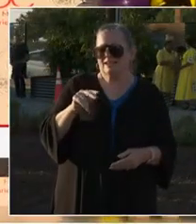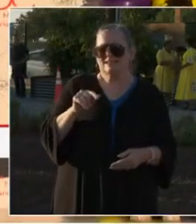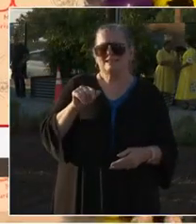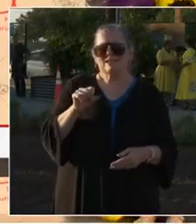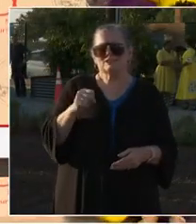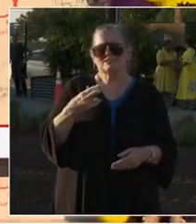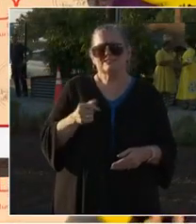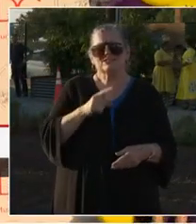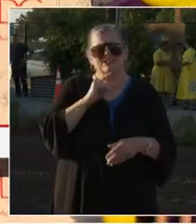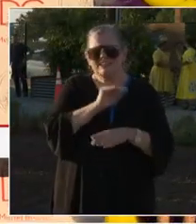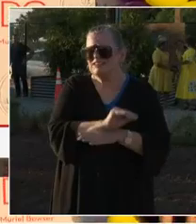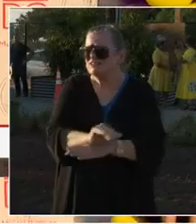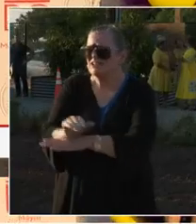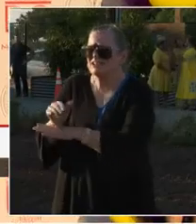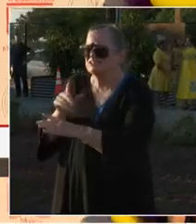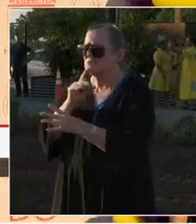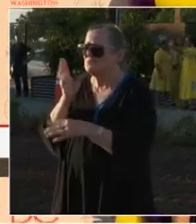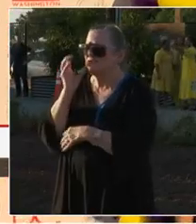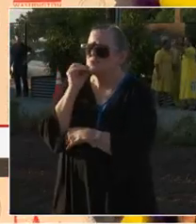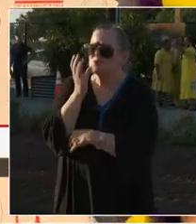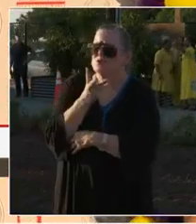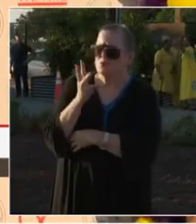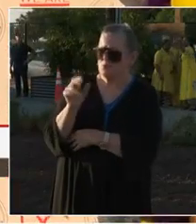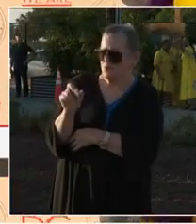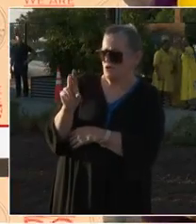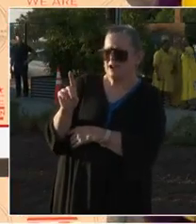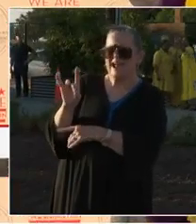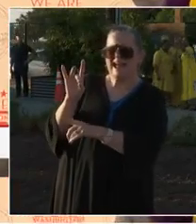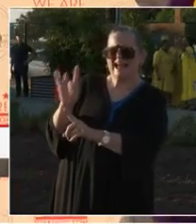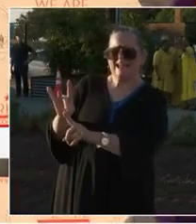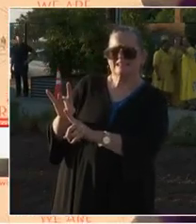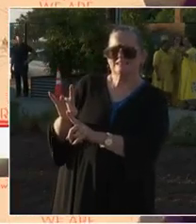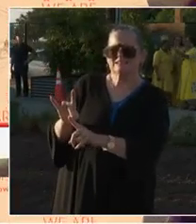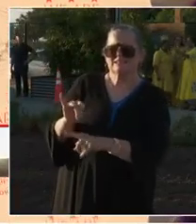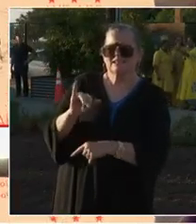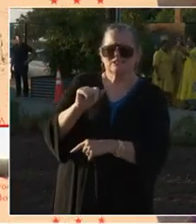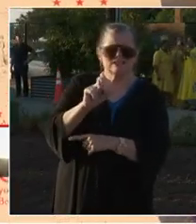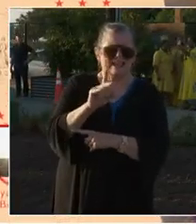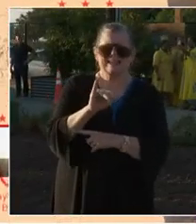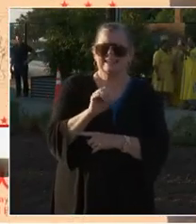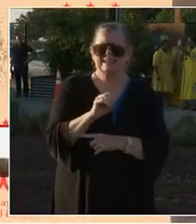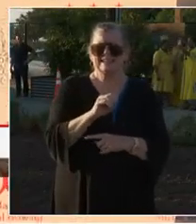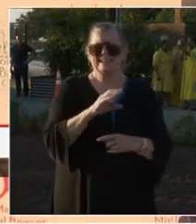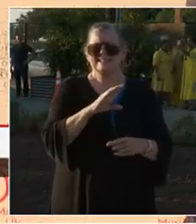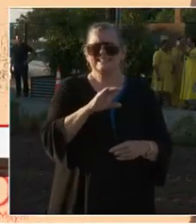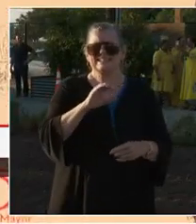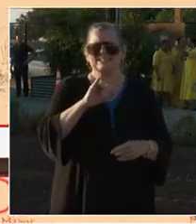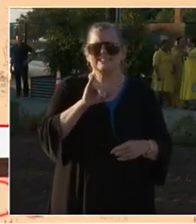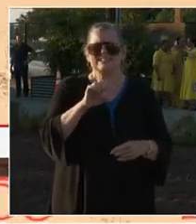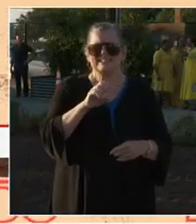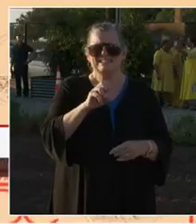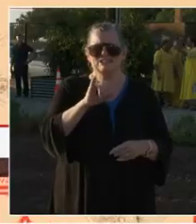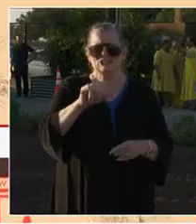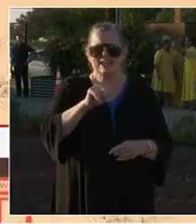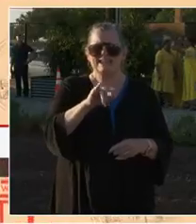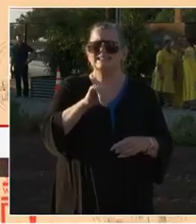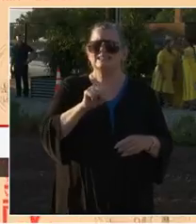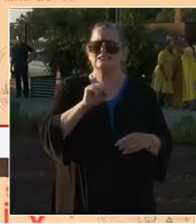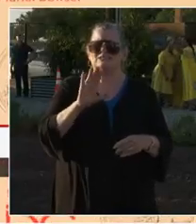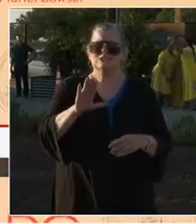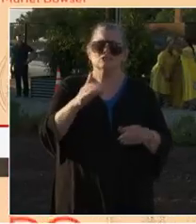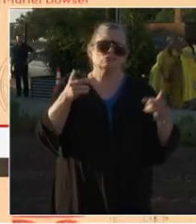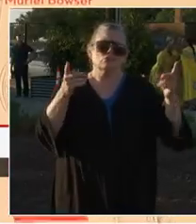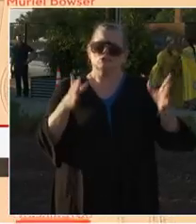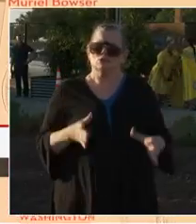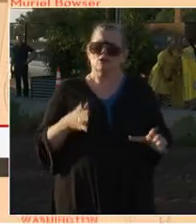this beautiful Ward 8 here. And my name is Jackie Reyes-Yanez, and I'm the Director of the Mayor's Office and Community Affairs.